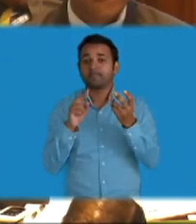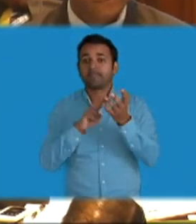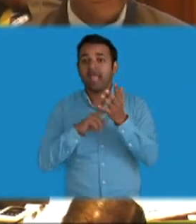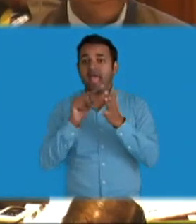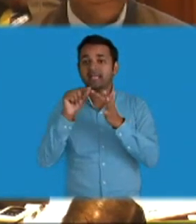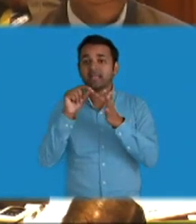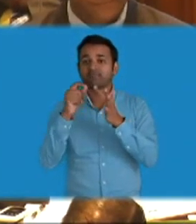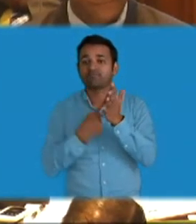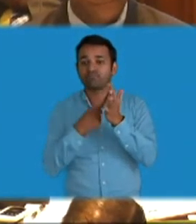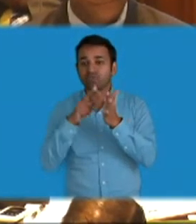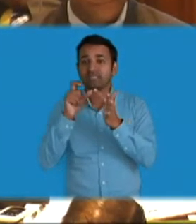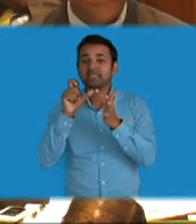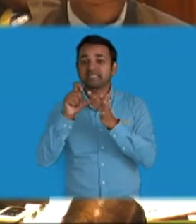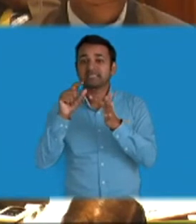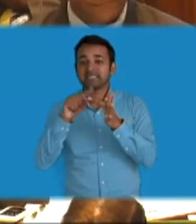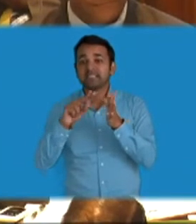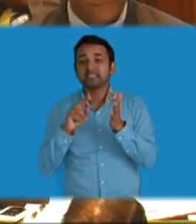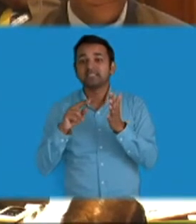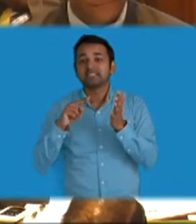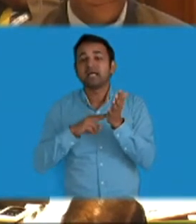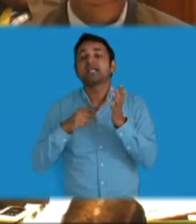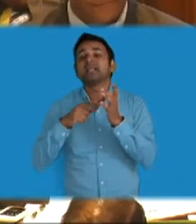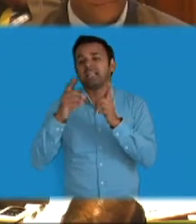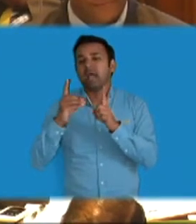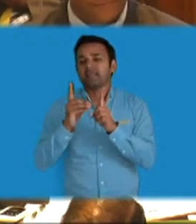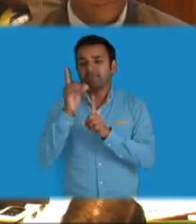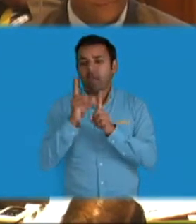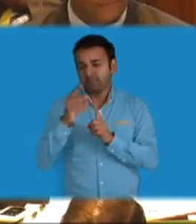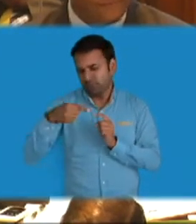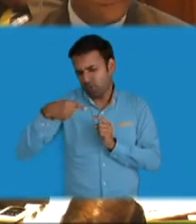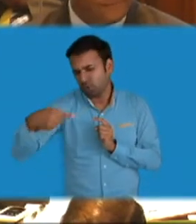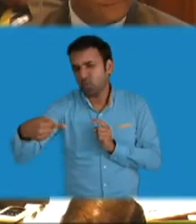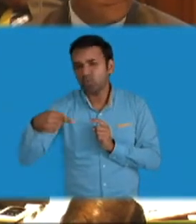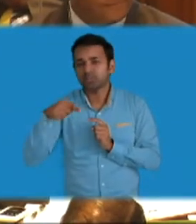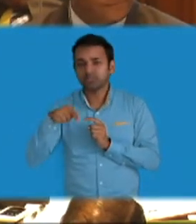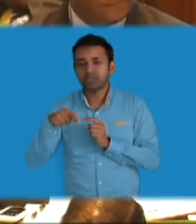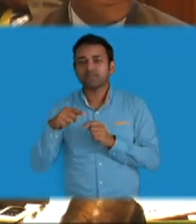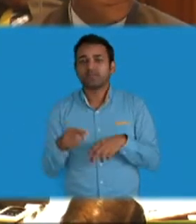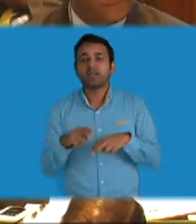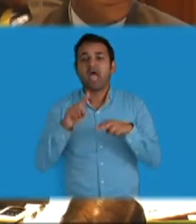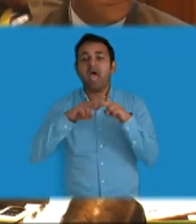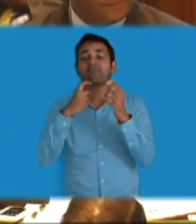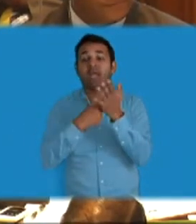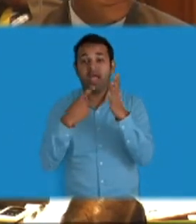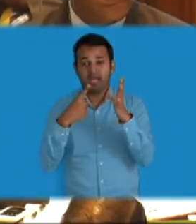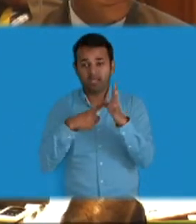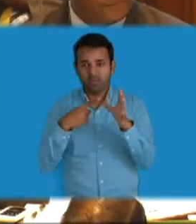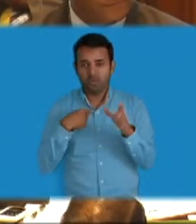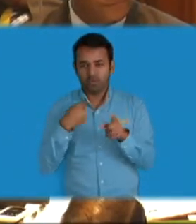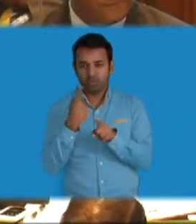is been ongoing. And I'd like to mention FRA. FRA,